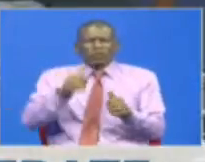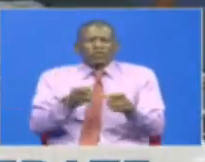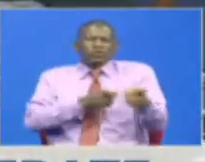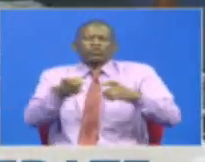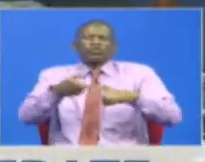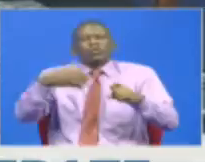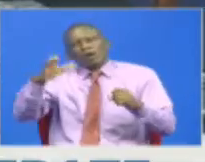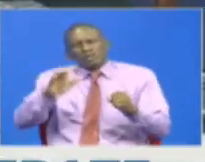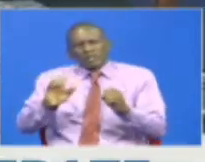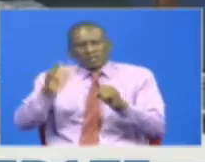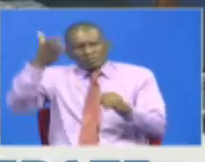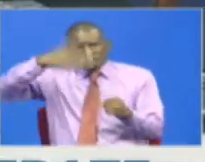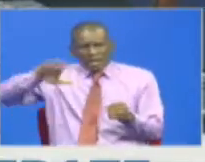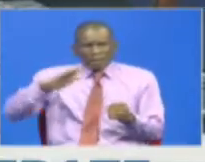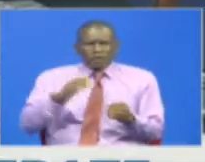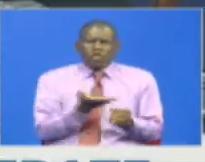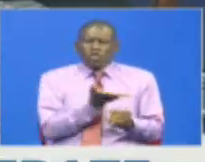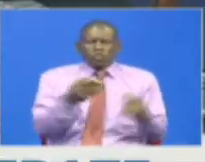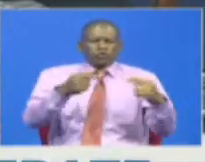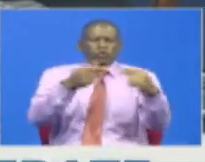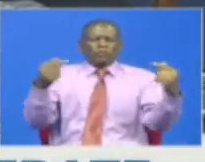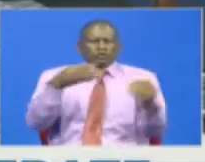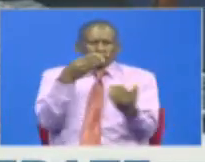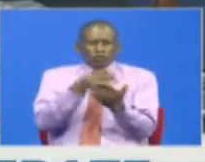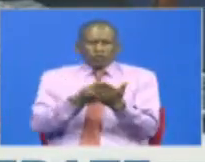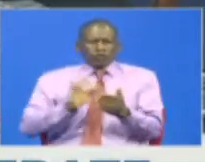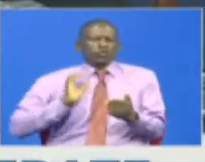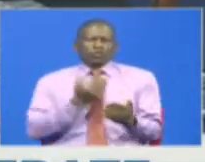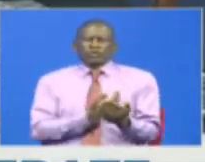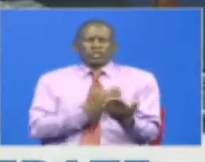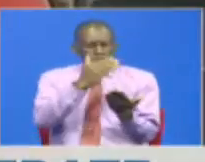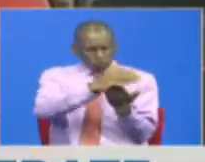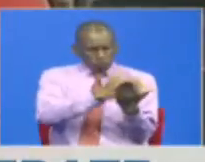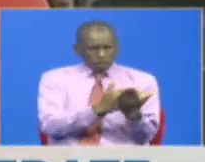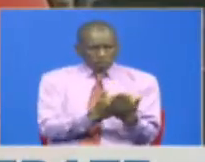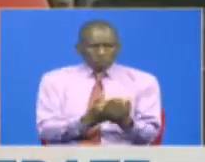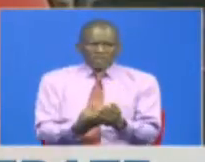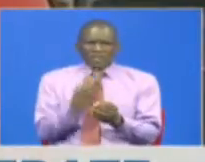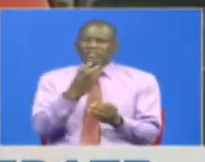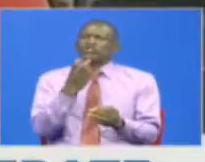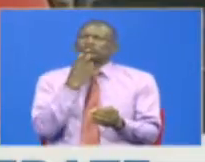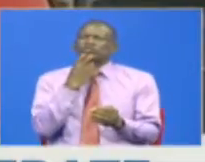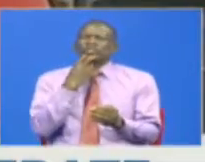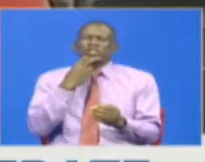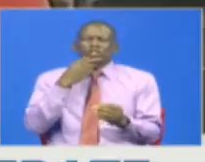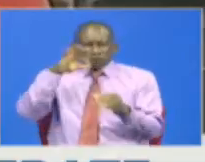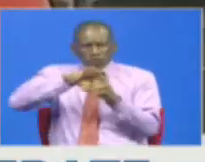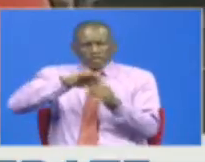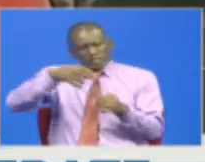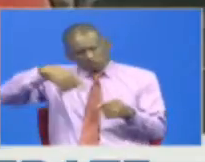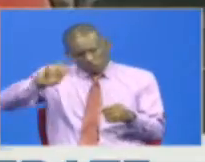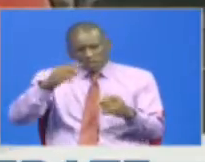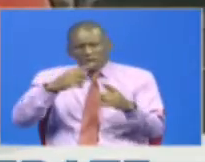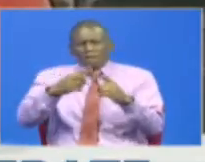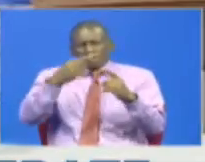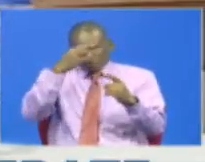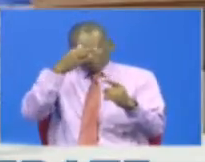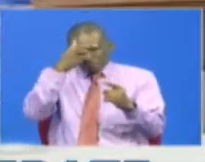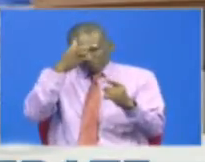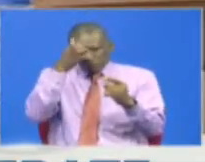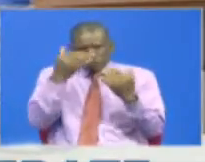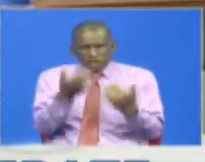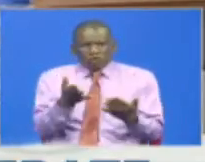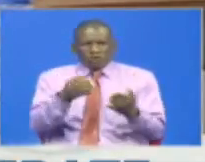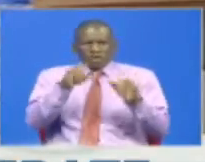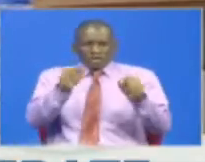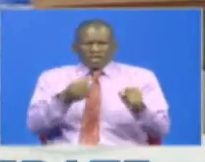an extent, those opposed to the Finance Committee formula view Tuesday's vote as a win, as it now holds any cuts to about